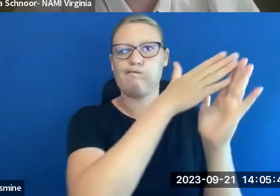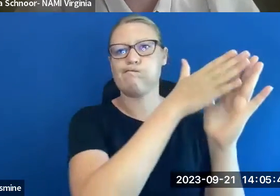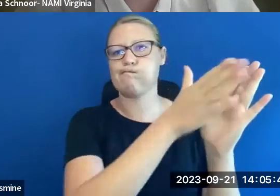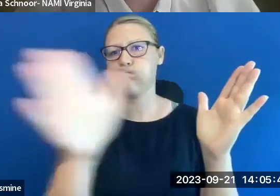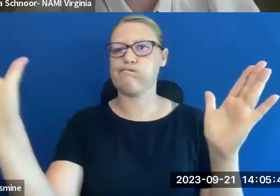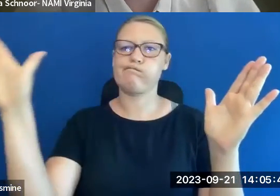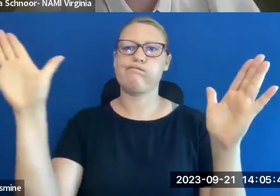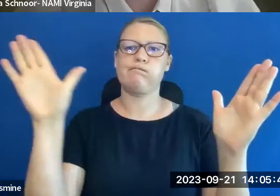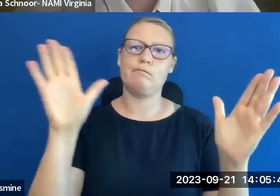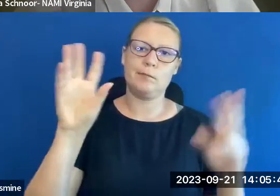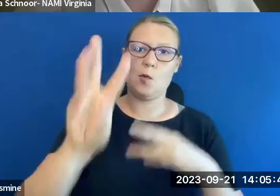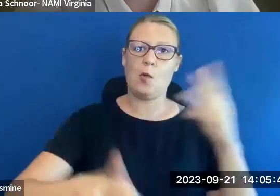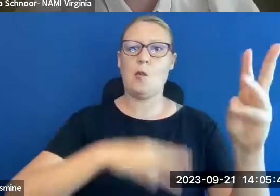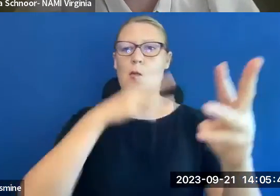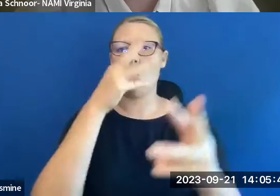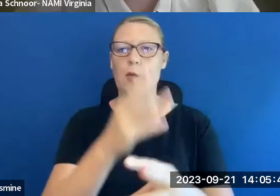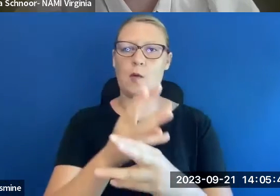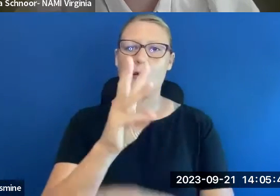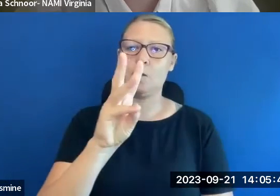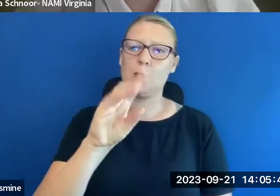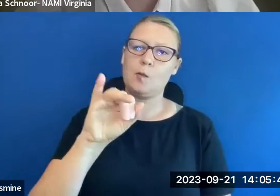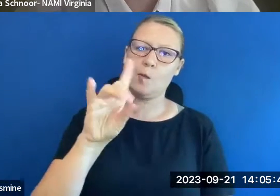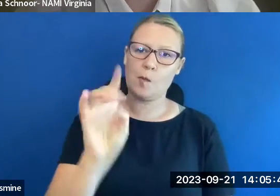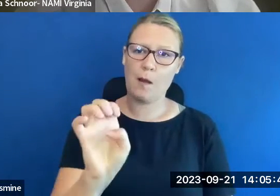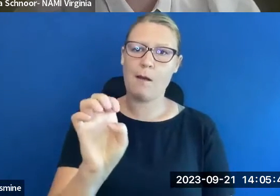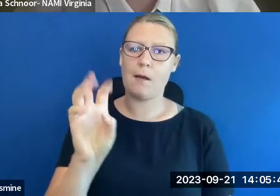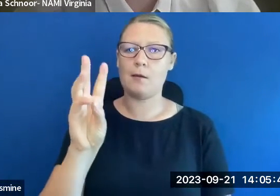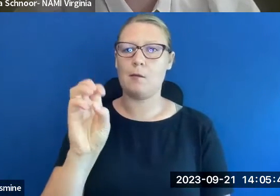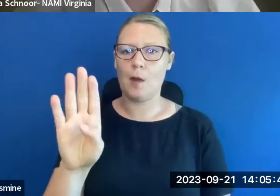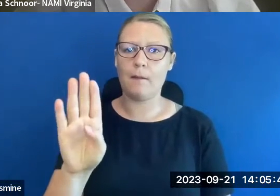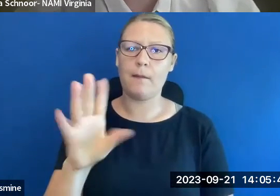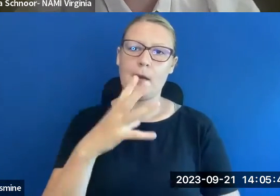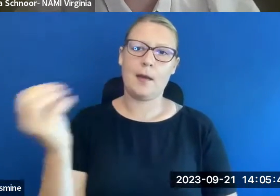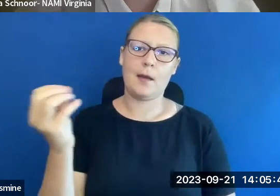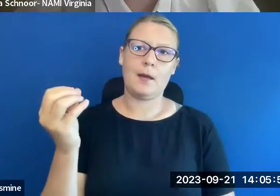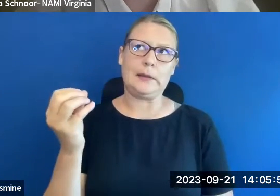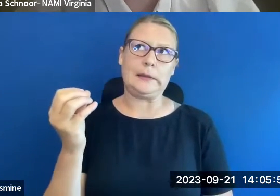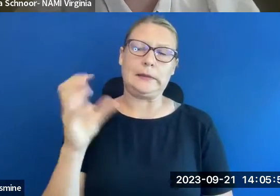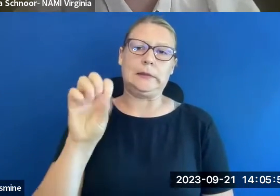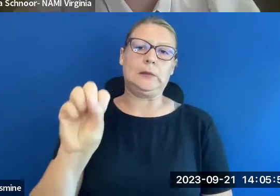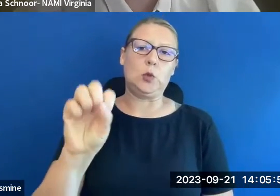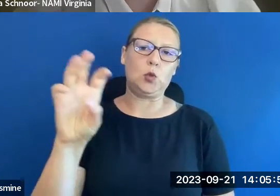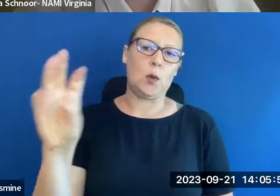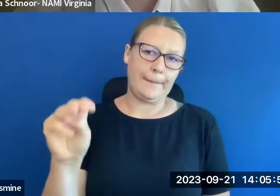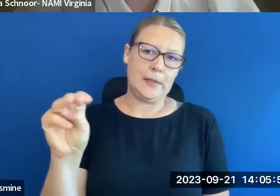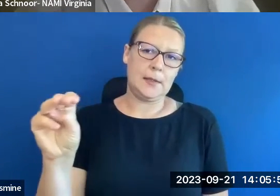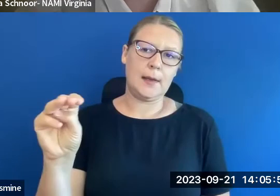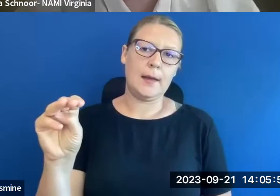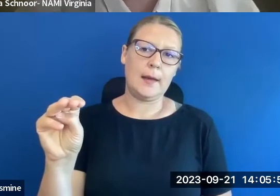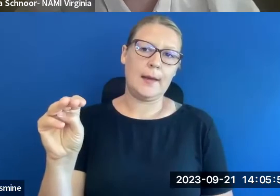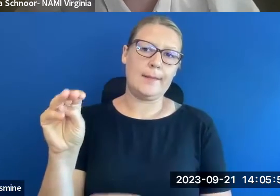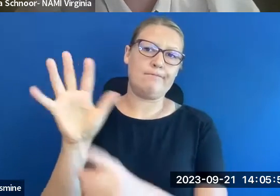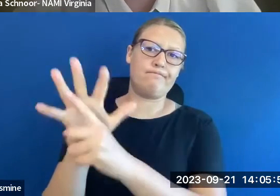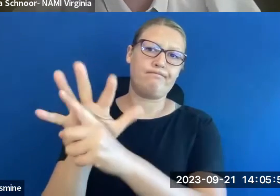Web and social media presence. And so that's one that sticks out for me, for sure, as